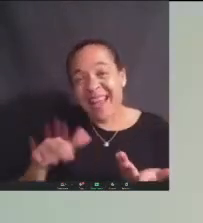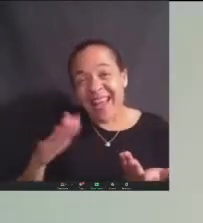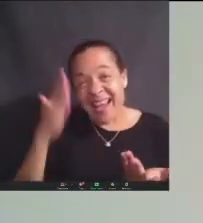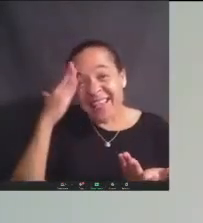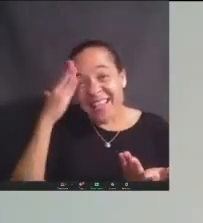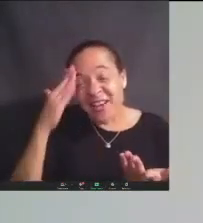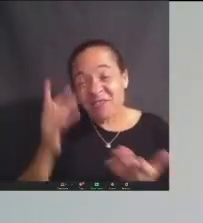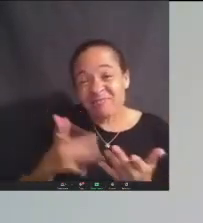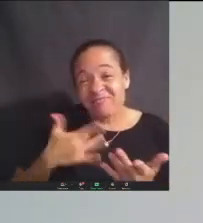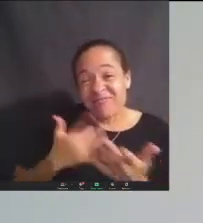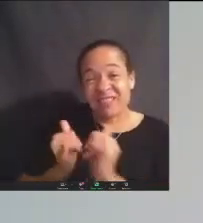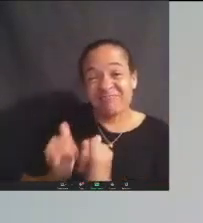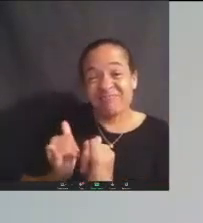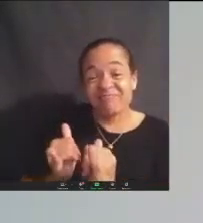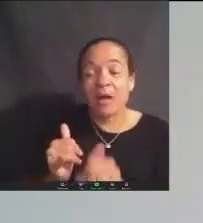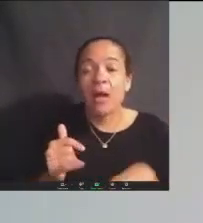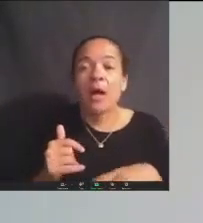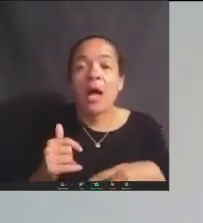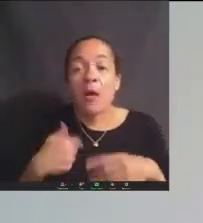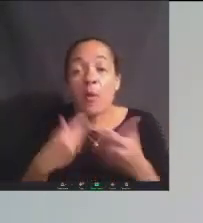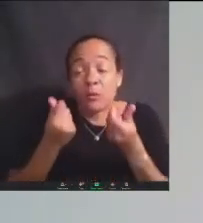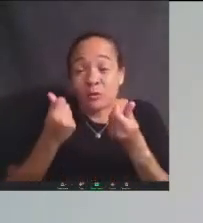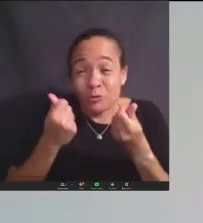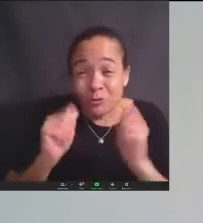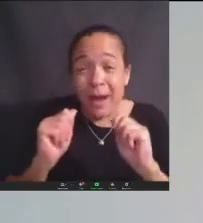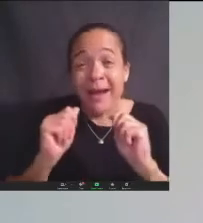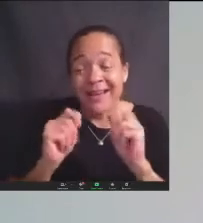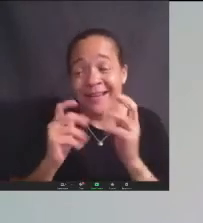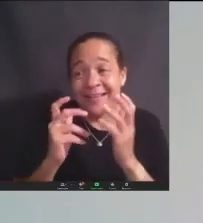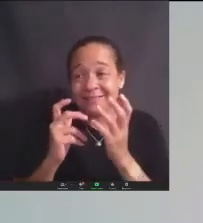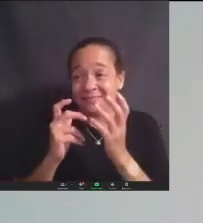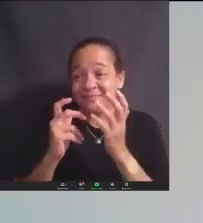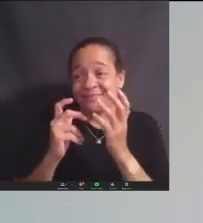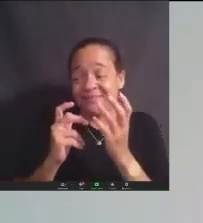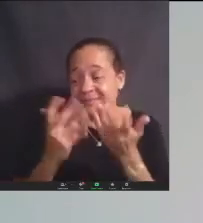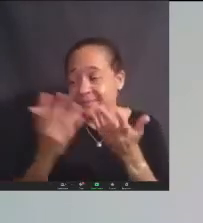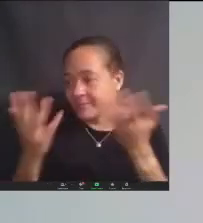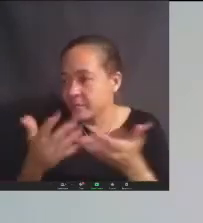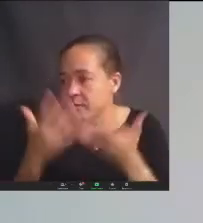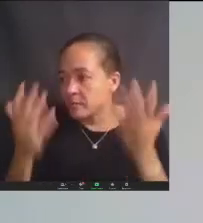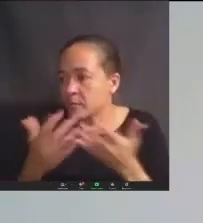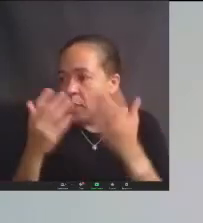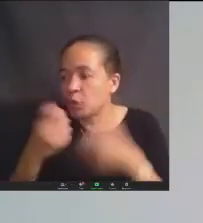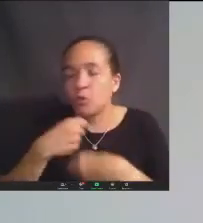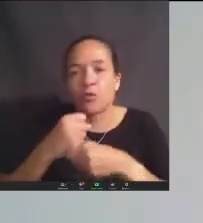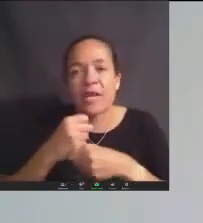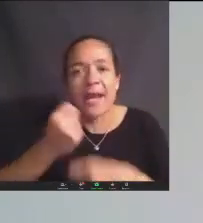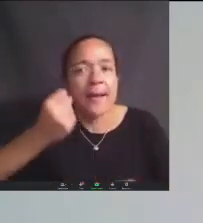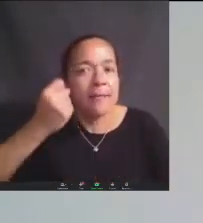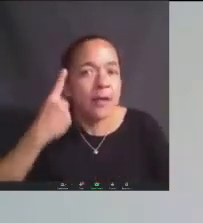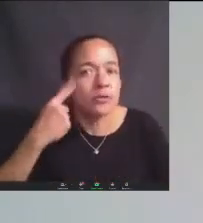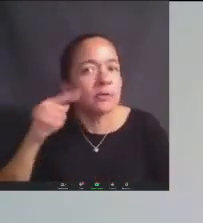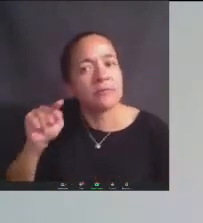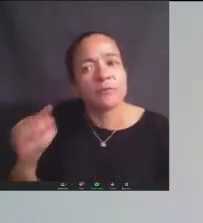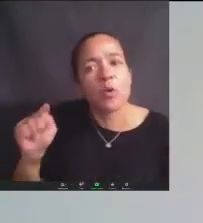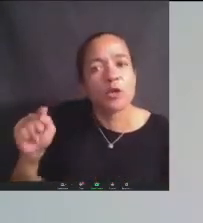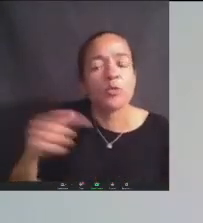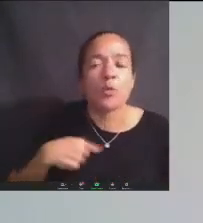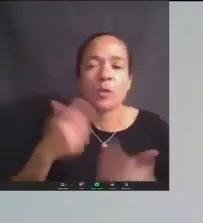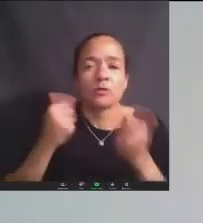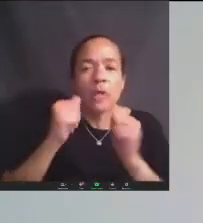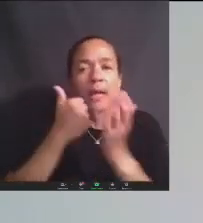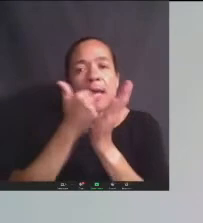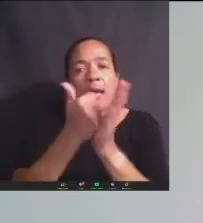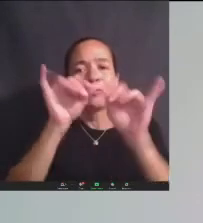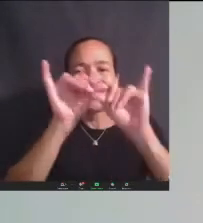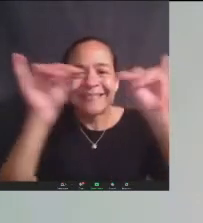trying to create some cover for you. Like we're helping institutions to understand that they have to switch their way of thinking about folks. And I would